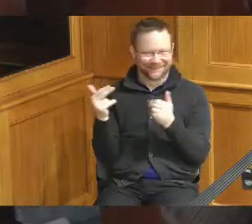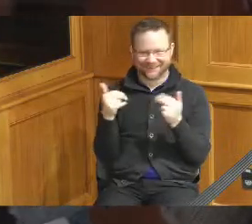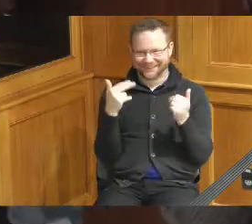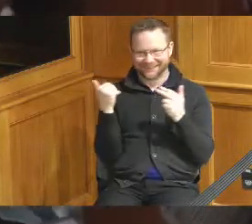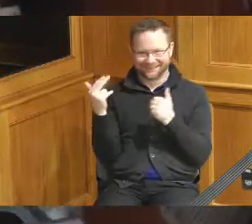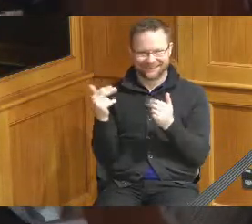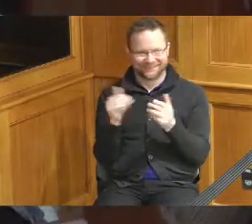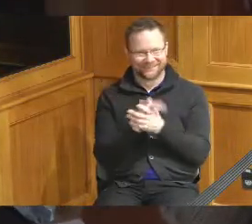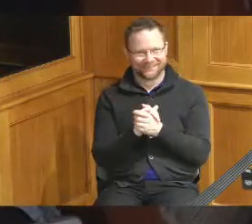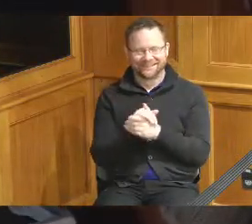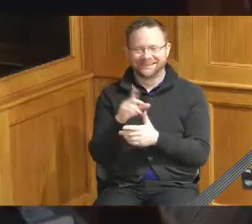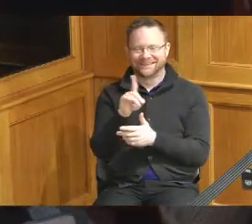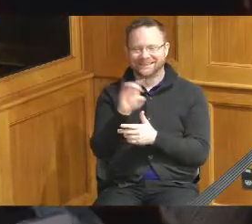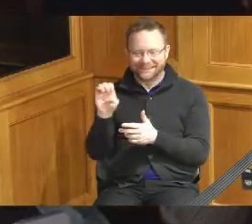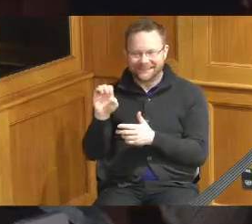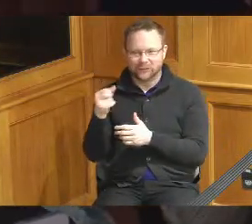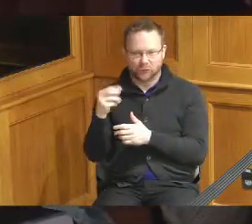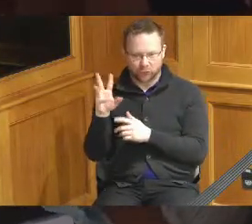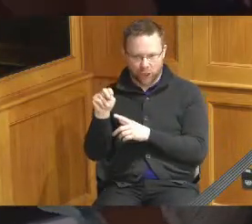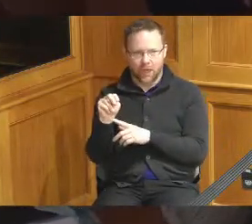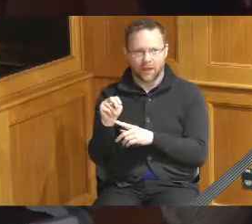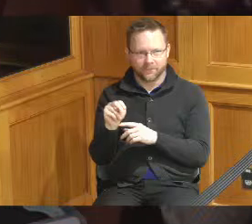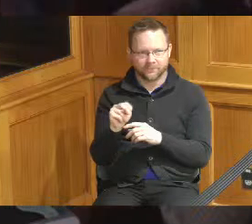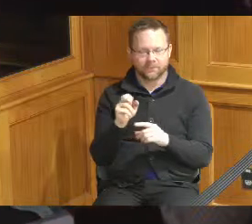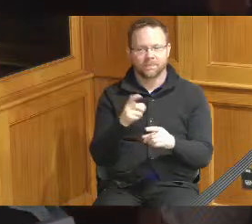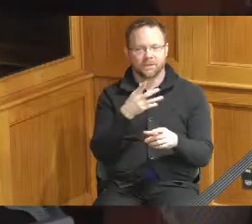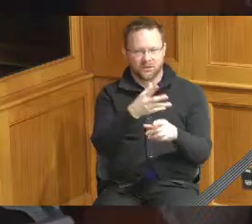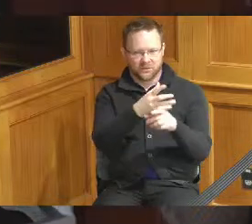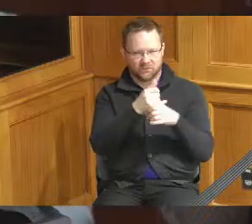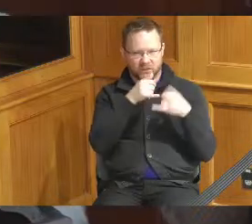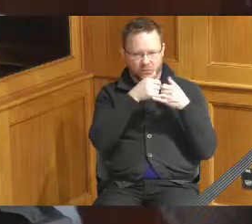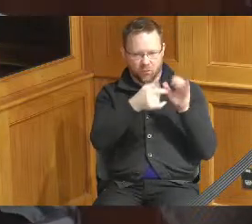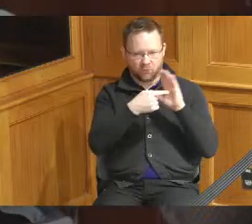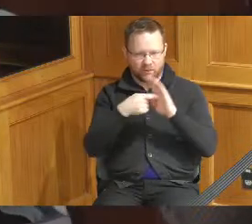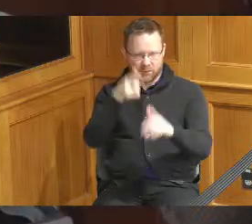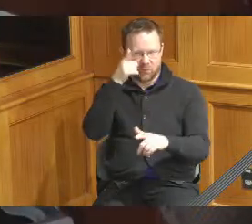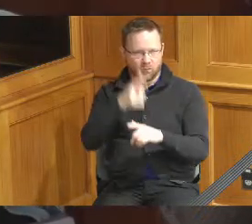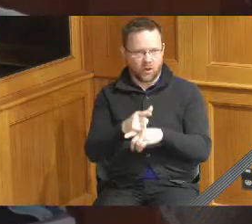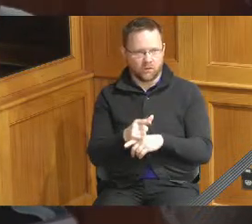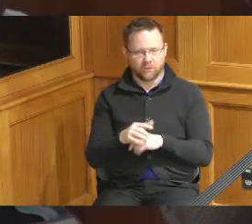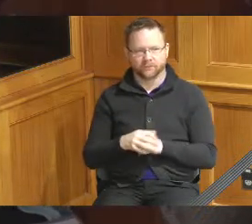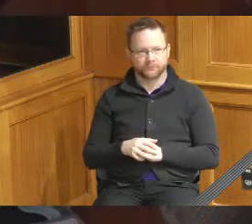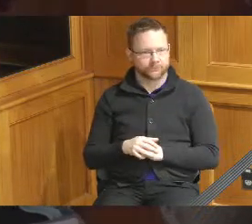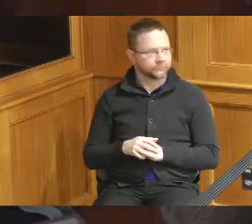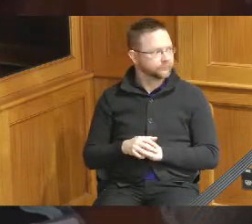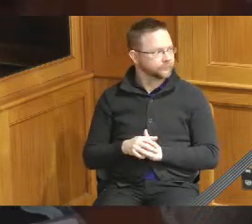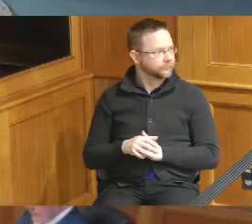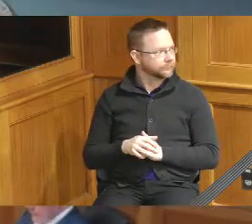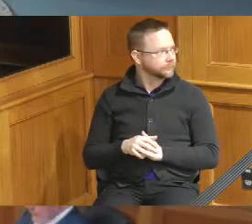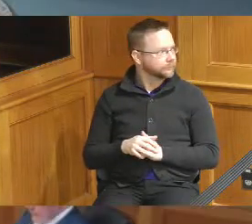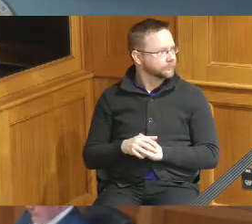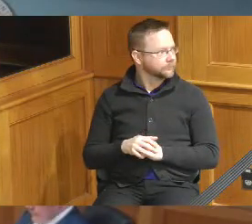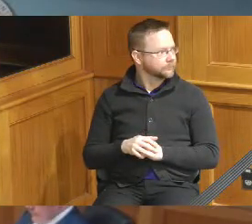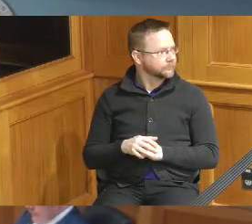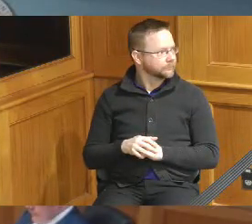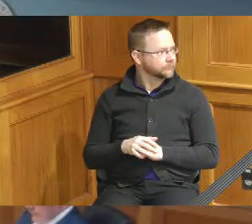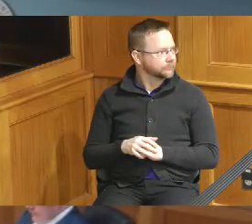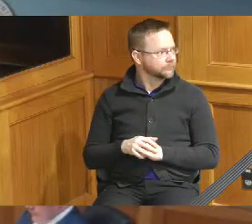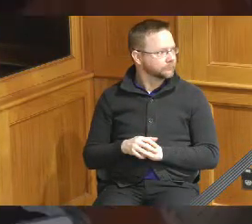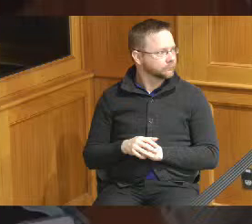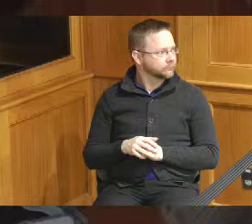Sorry. Okay, Deshaun. Okay. She's receiving in his behalf. Did you want to let them speak? Or? Yeah, let them speak.